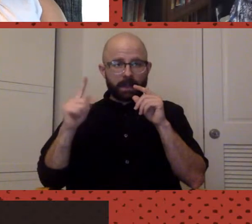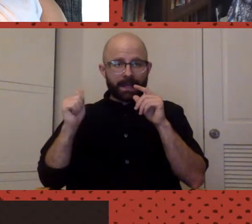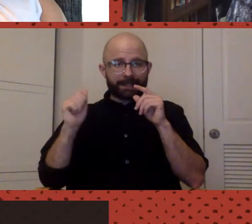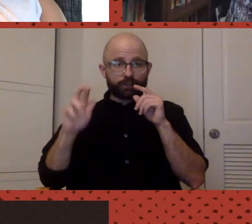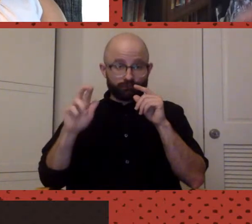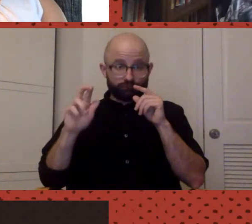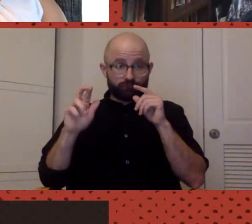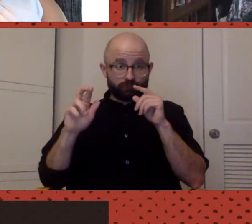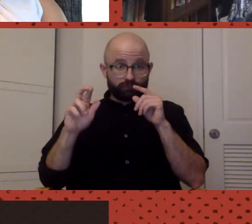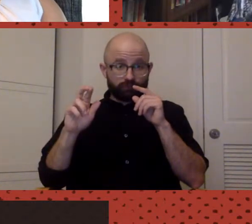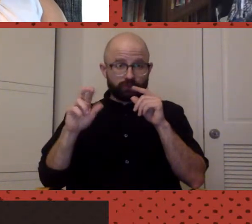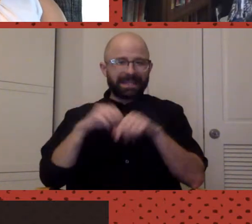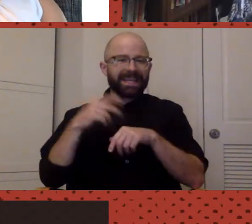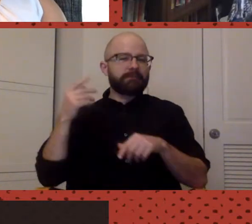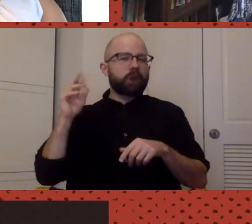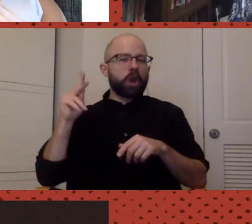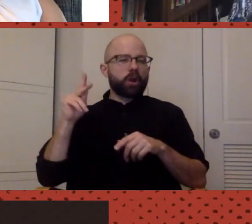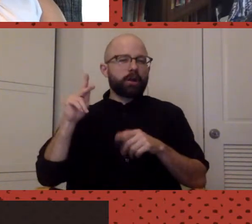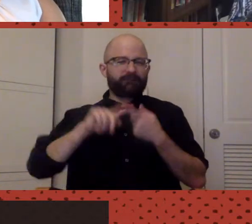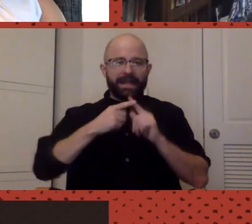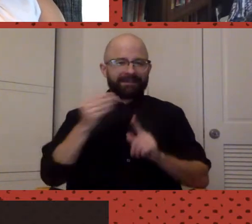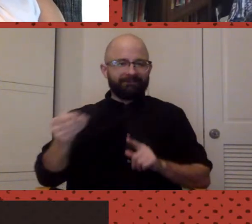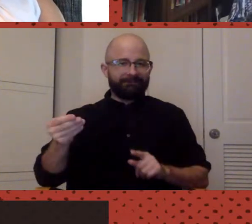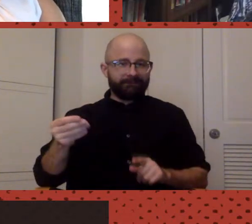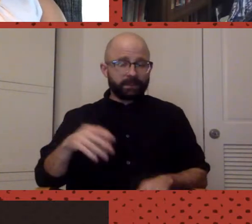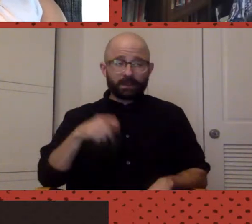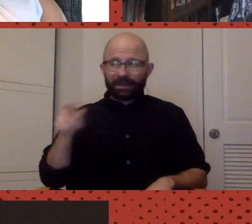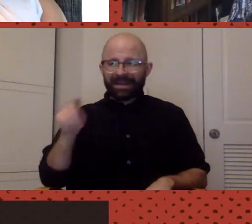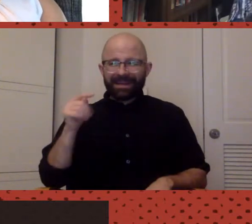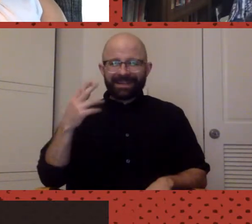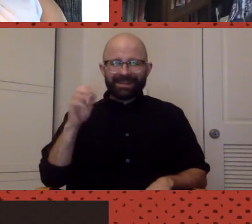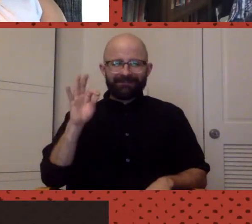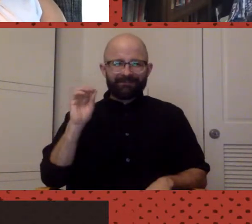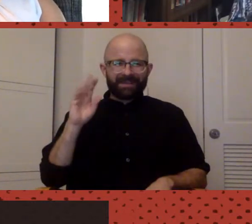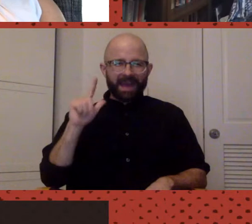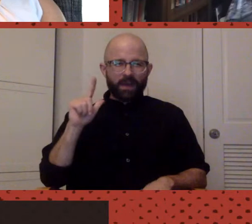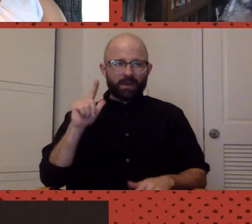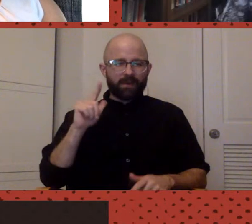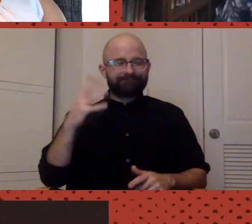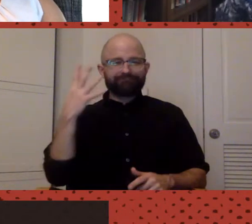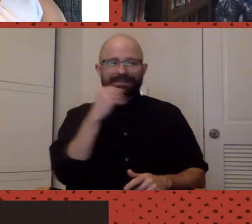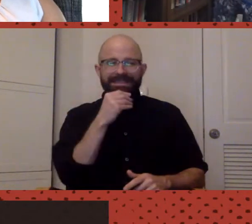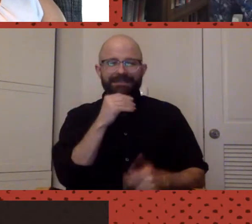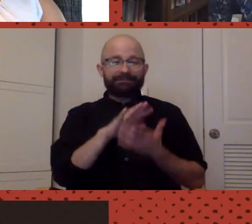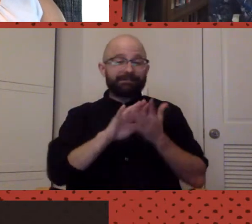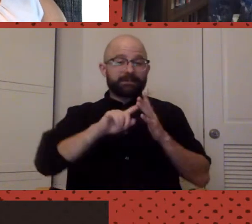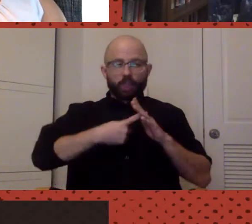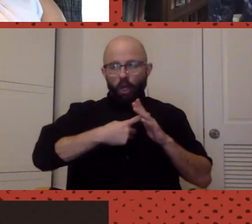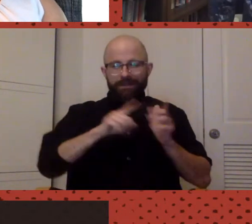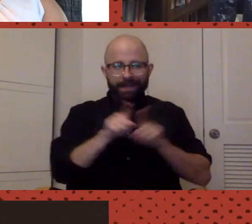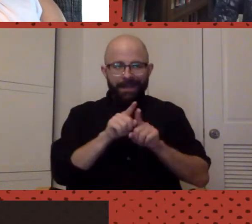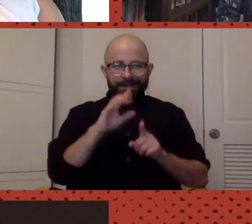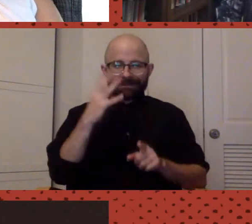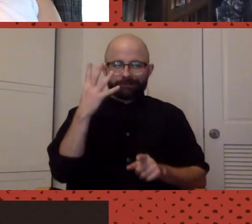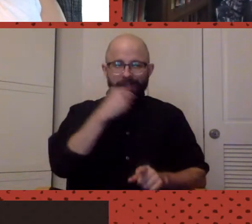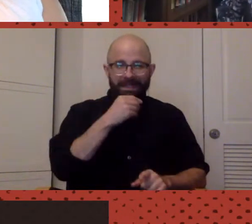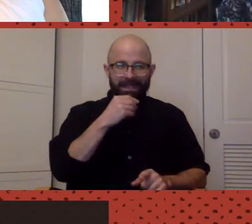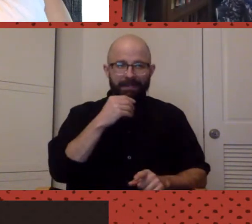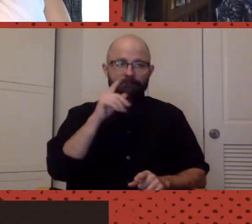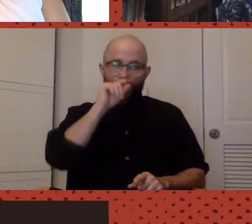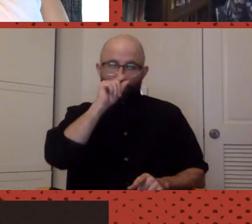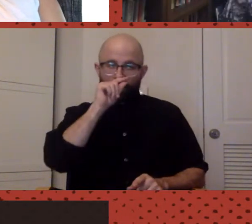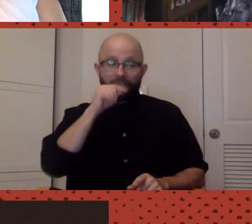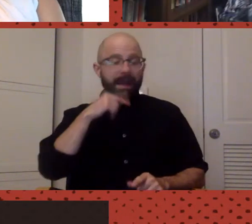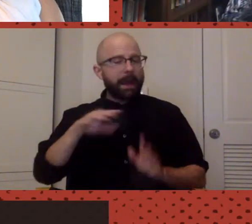friend, and the fowl begins as this kind of pretty little bird, right? This little fowl. I chose the word fowl, not